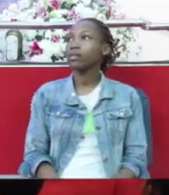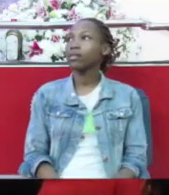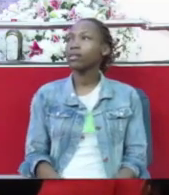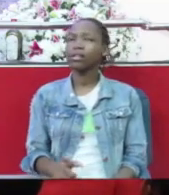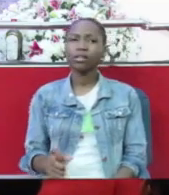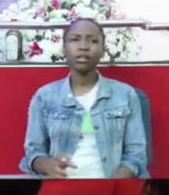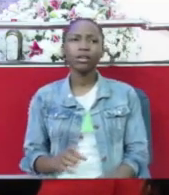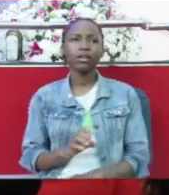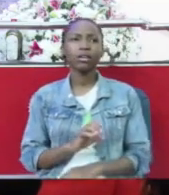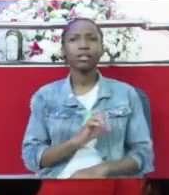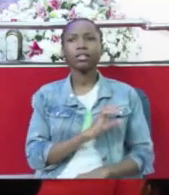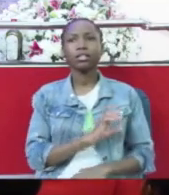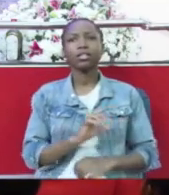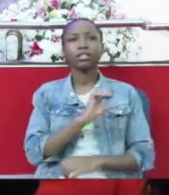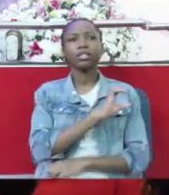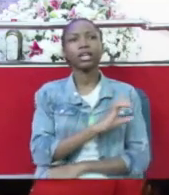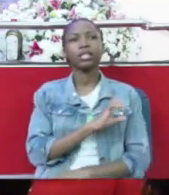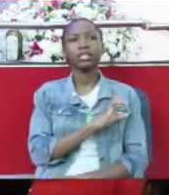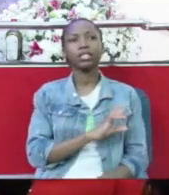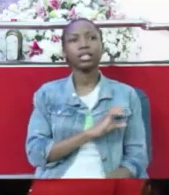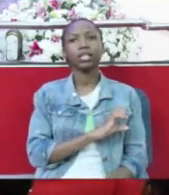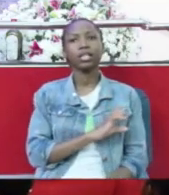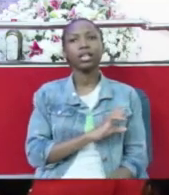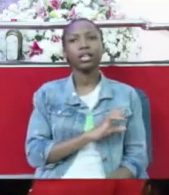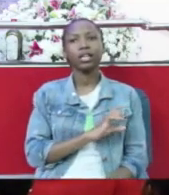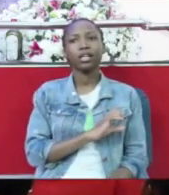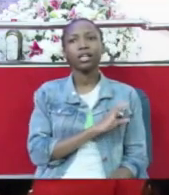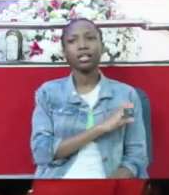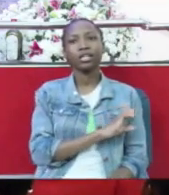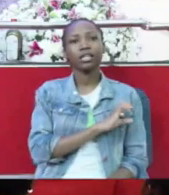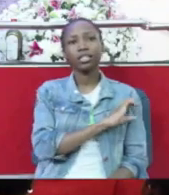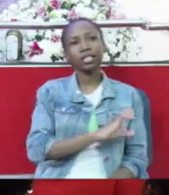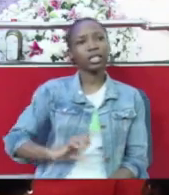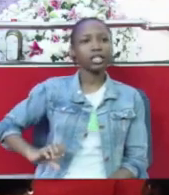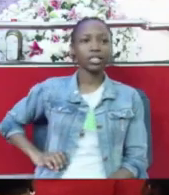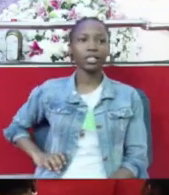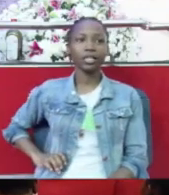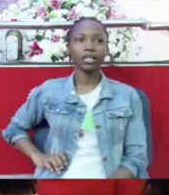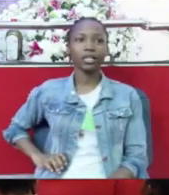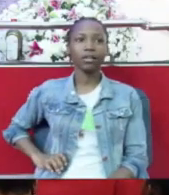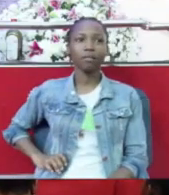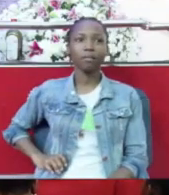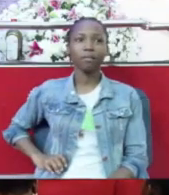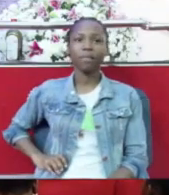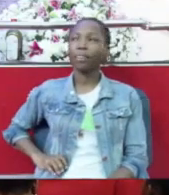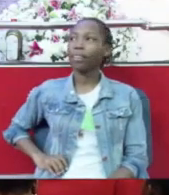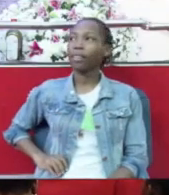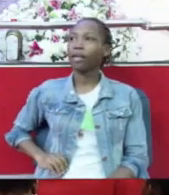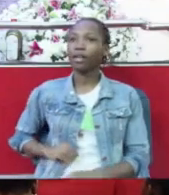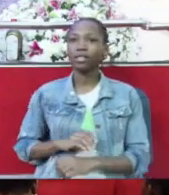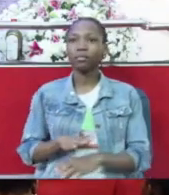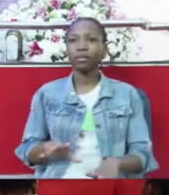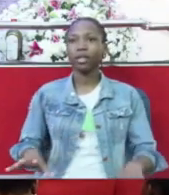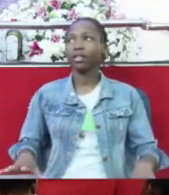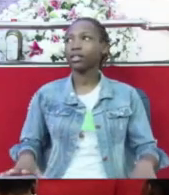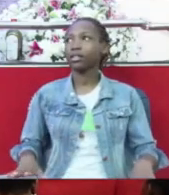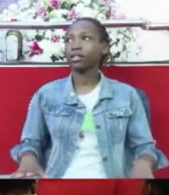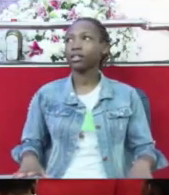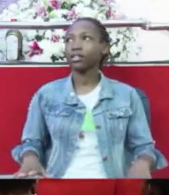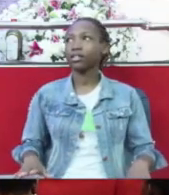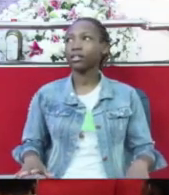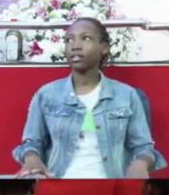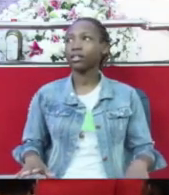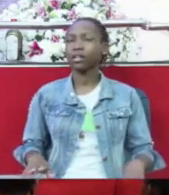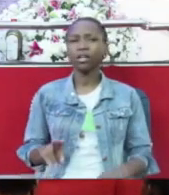spread throughout time, wakati Ukristo umeenea kwa wakati, has been like this. Imekuwa hivi. There has been two major